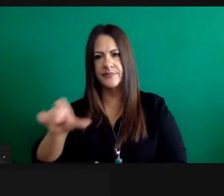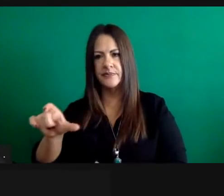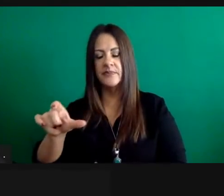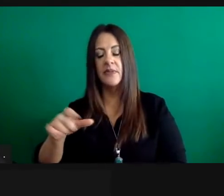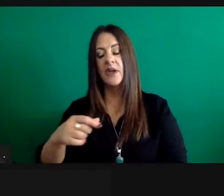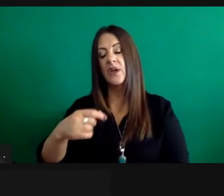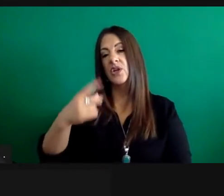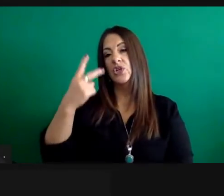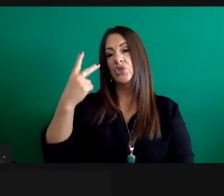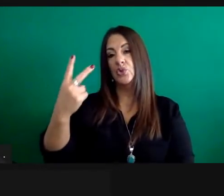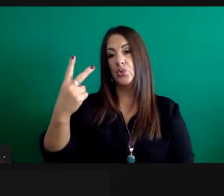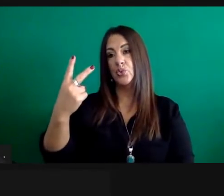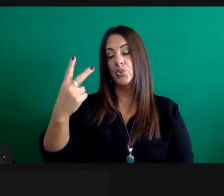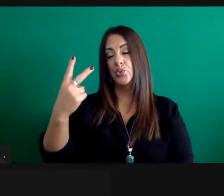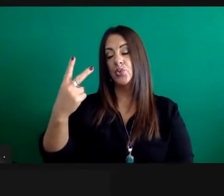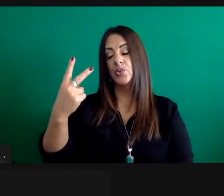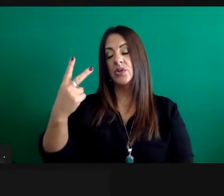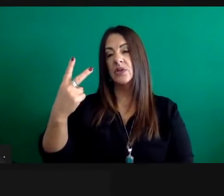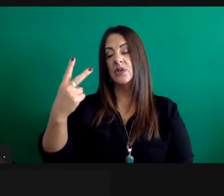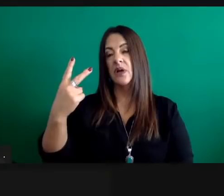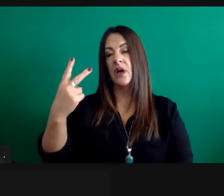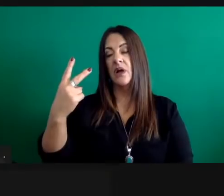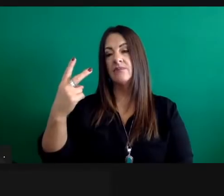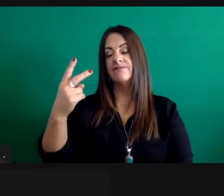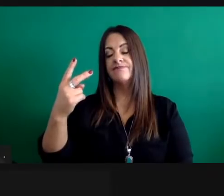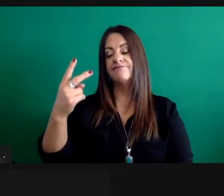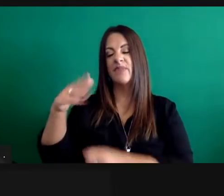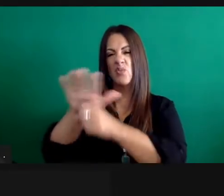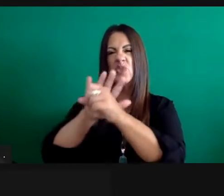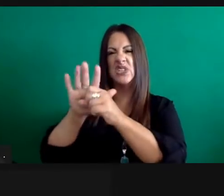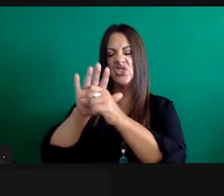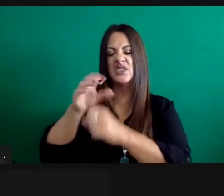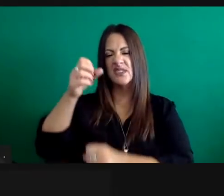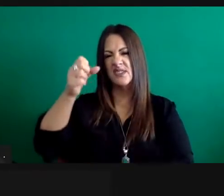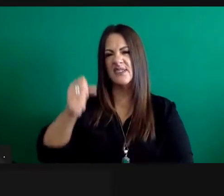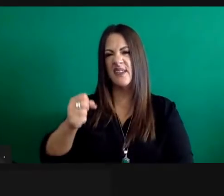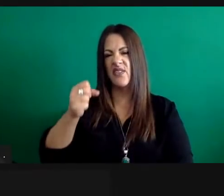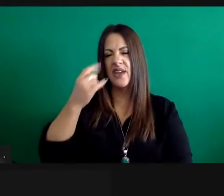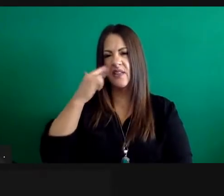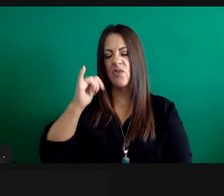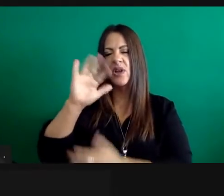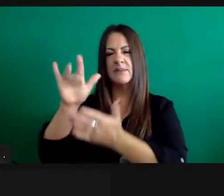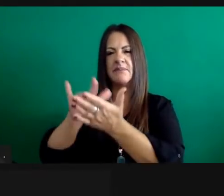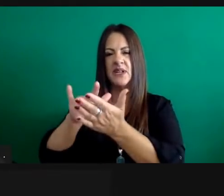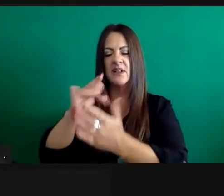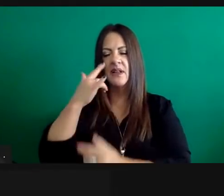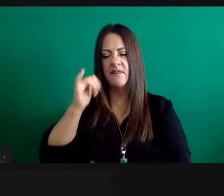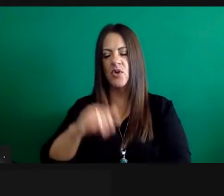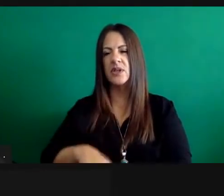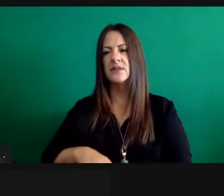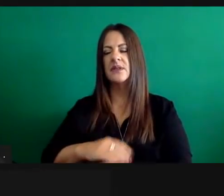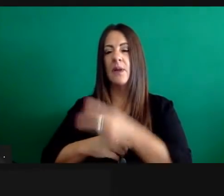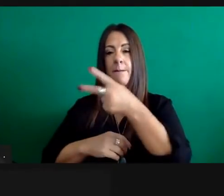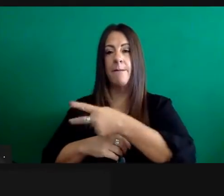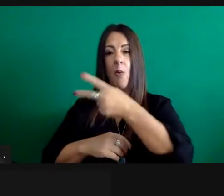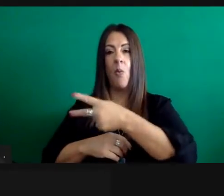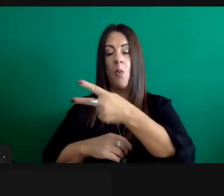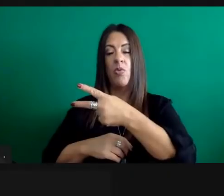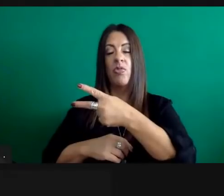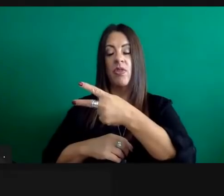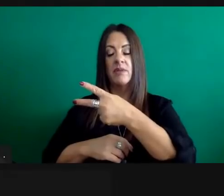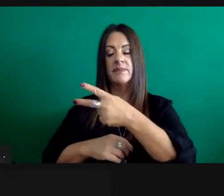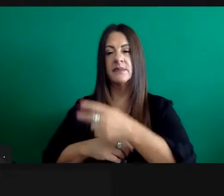are under the regional stay-at-home order, in some ways, it really does represent the southern part, the southern half of the